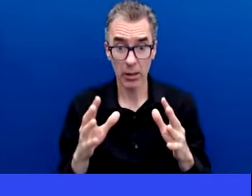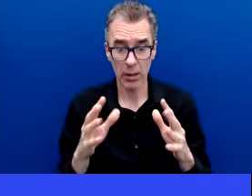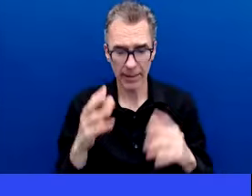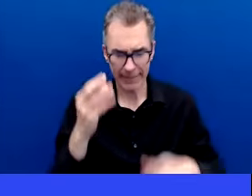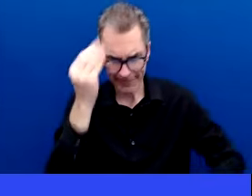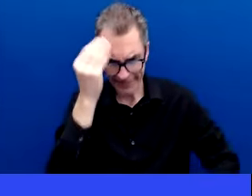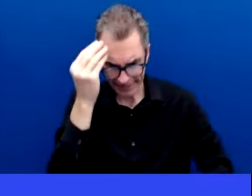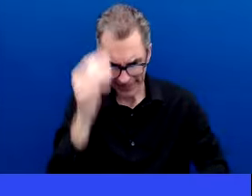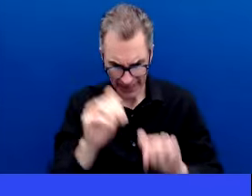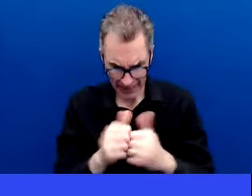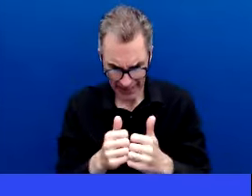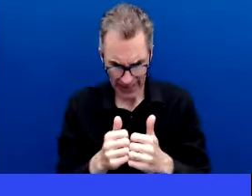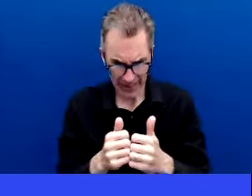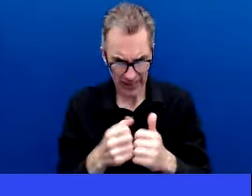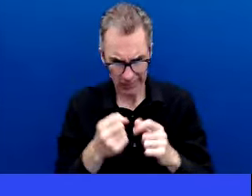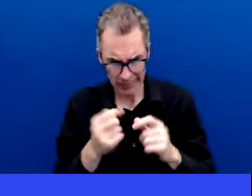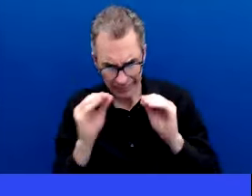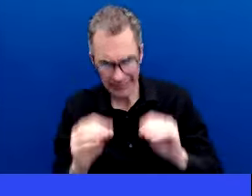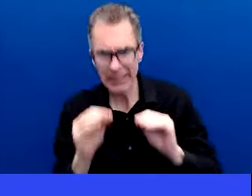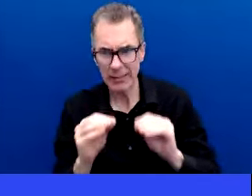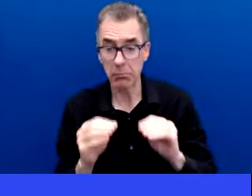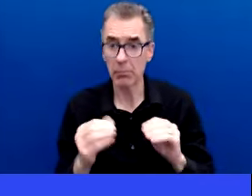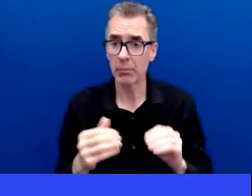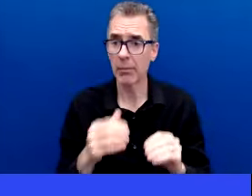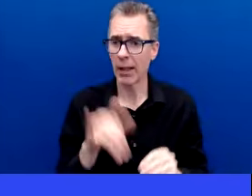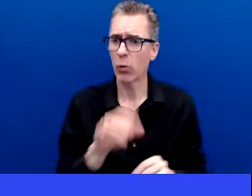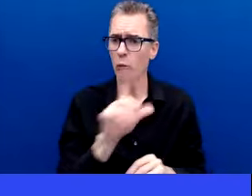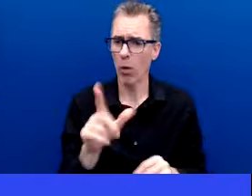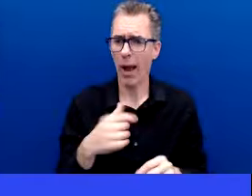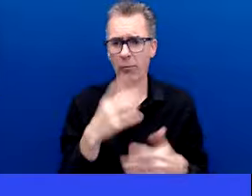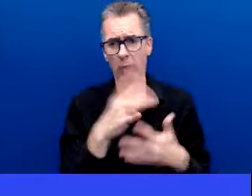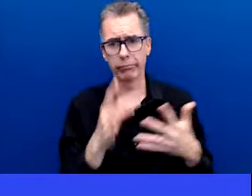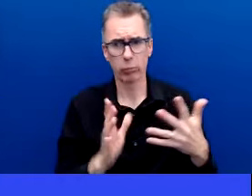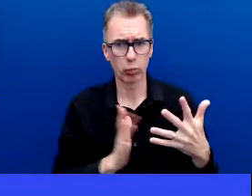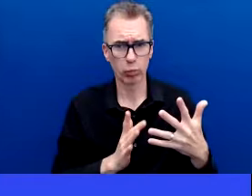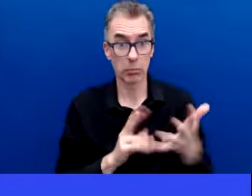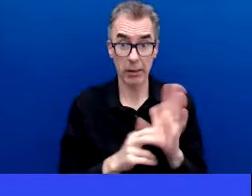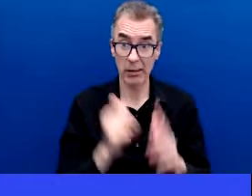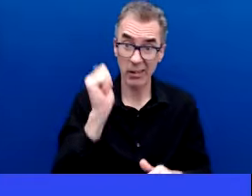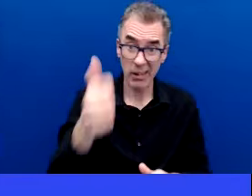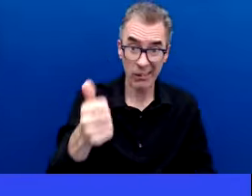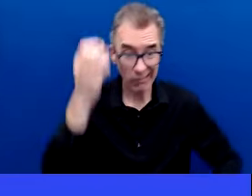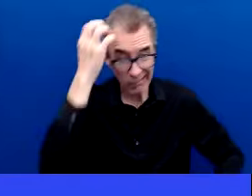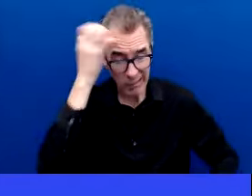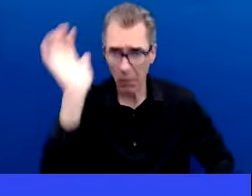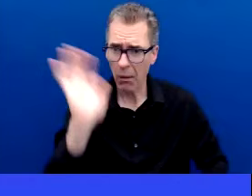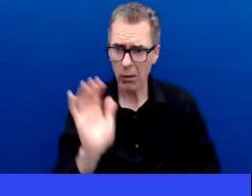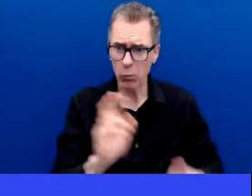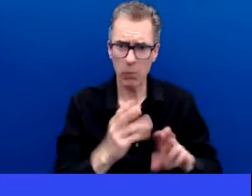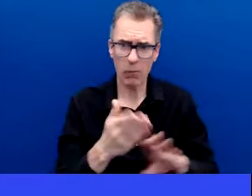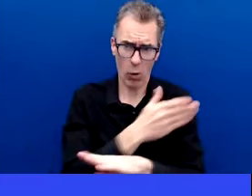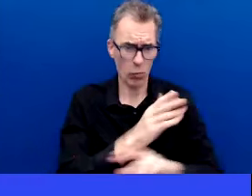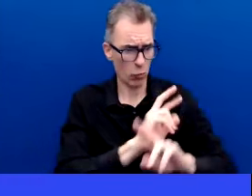like I was mentioning earlier, WeVideo, they offer these tools that will assist you. So you're not on your own. There's ways that help